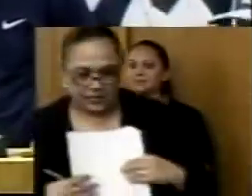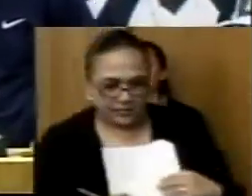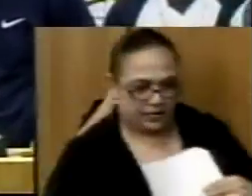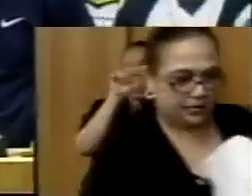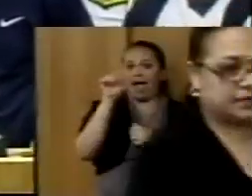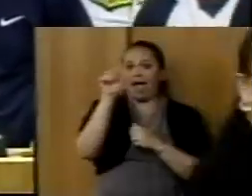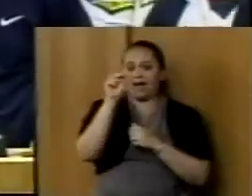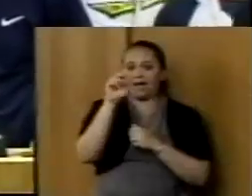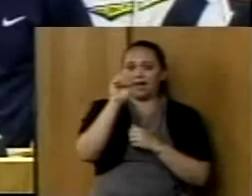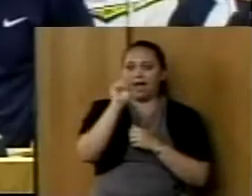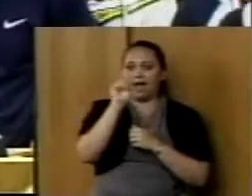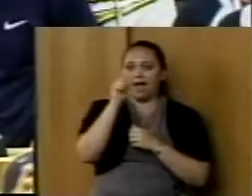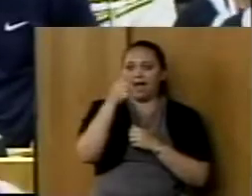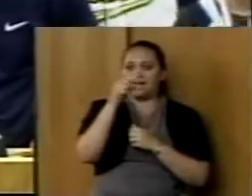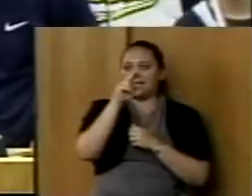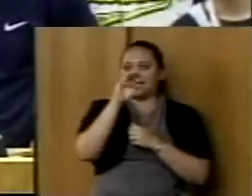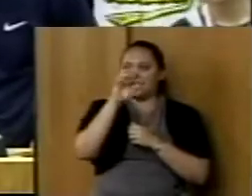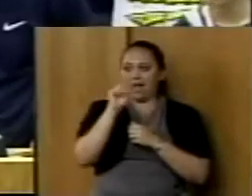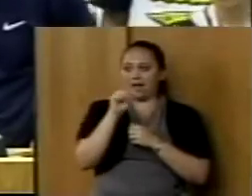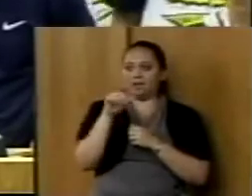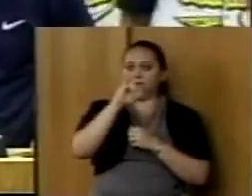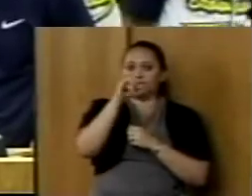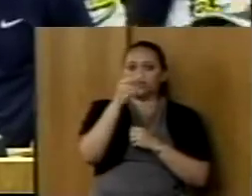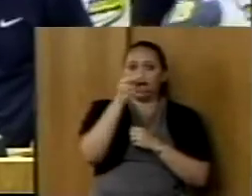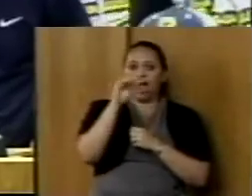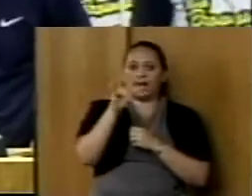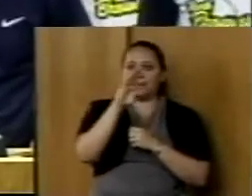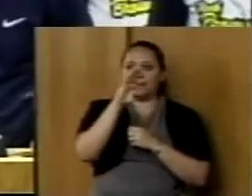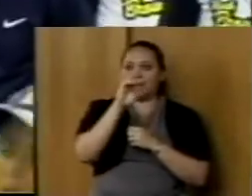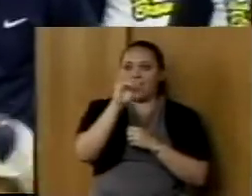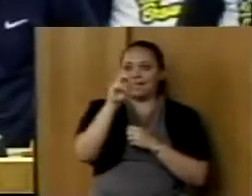Alan Aguilla, Johnny Bailly,